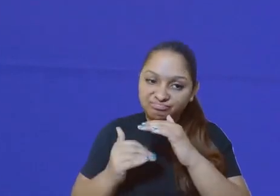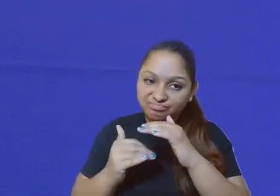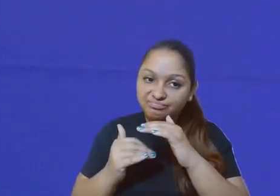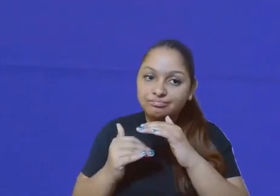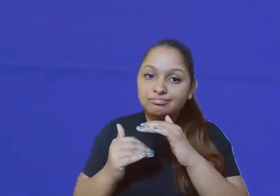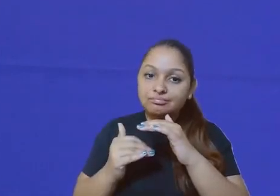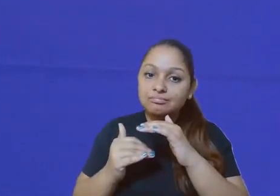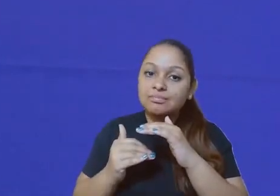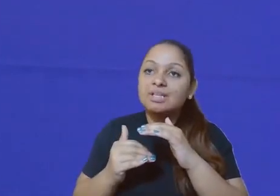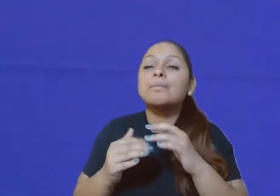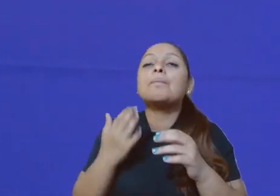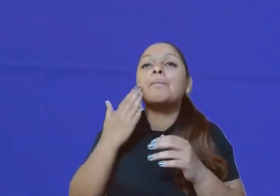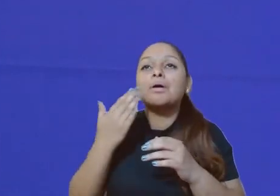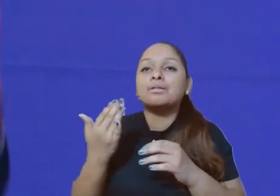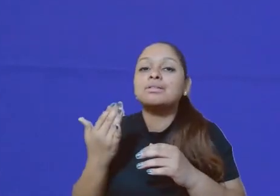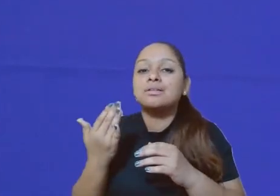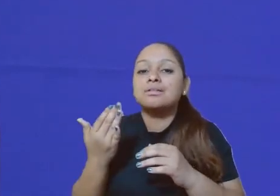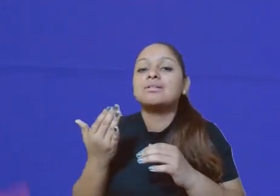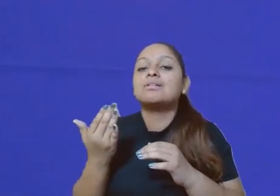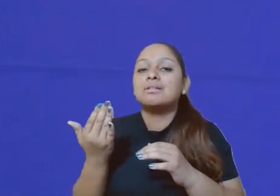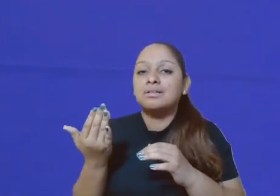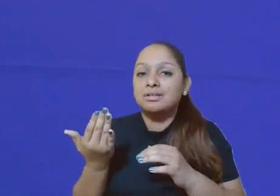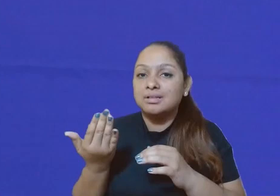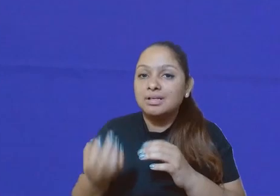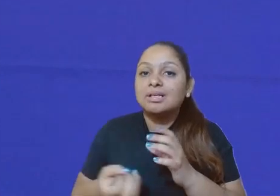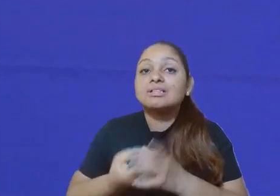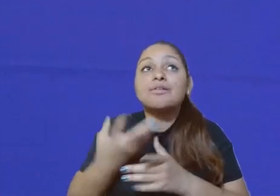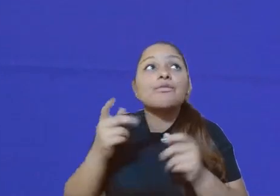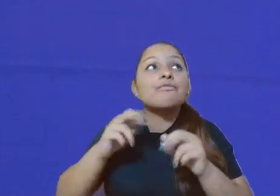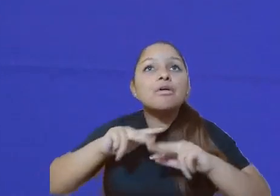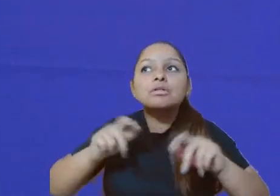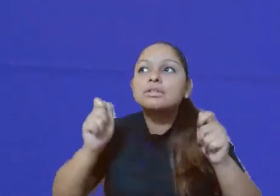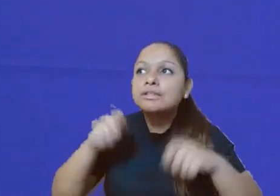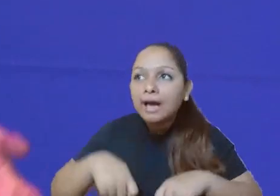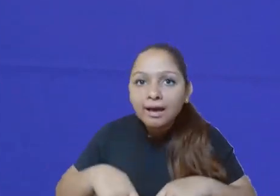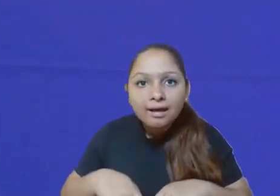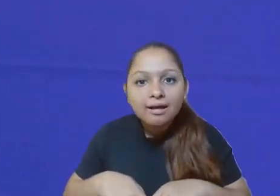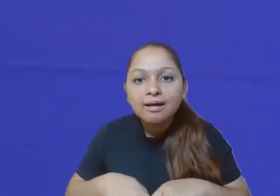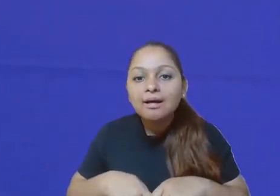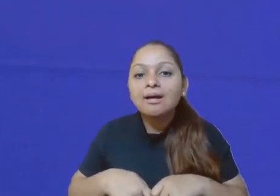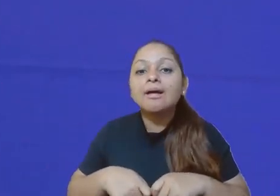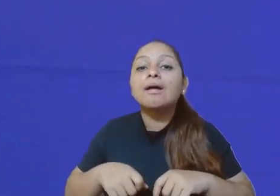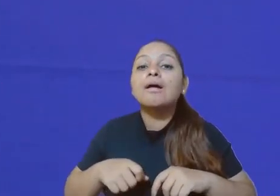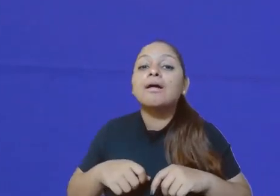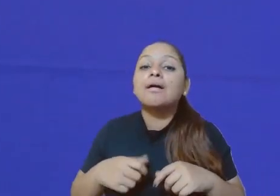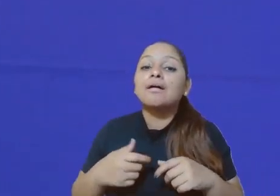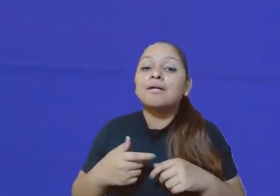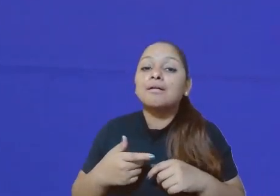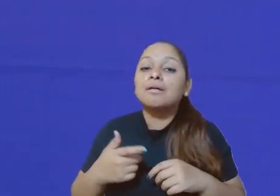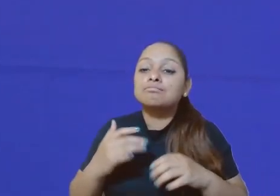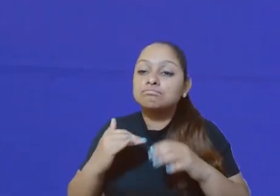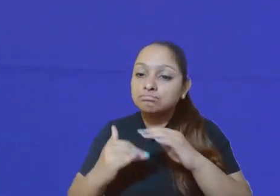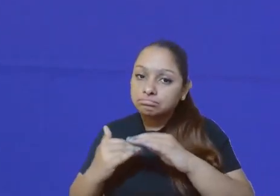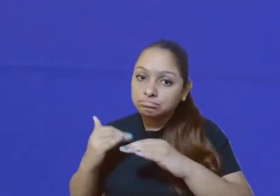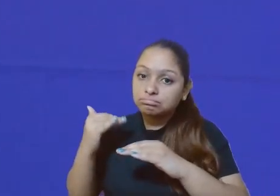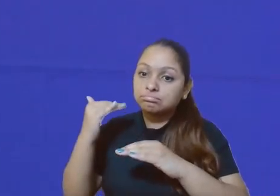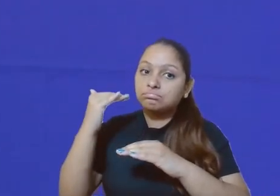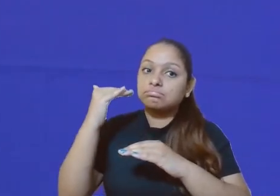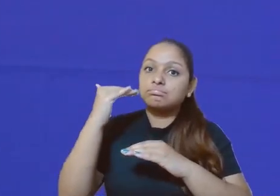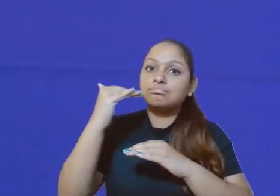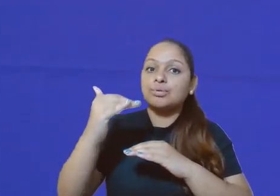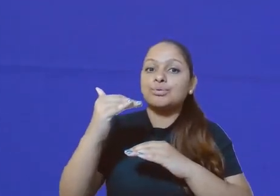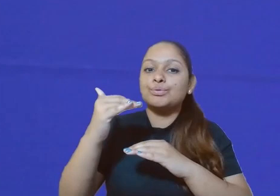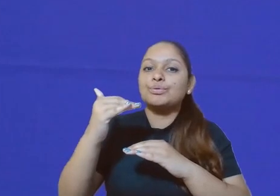have. All the indicators that are favorable to create an ecosystem that are great to a position where this becomes